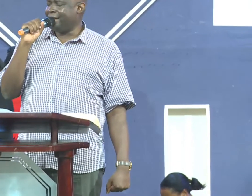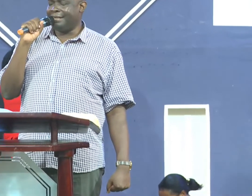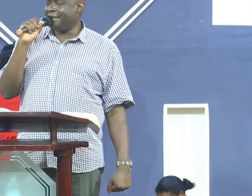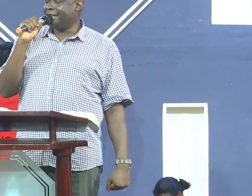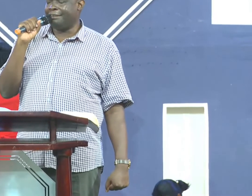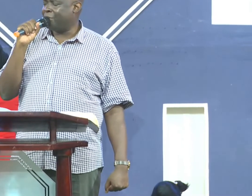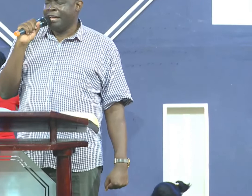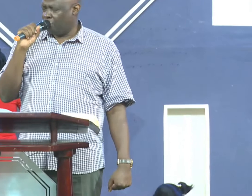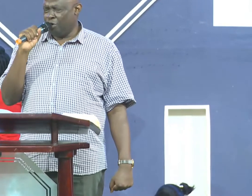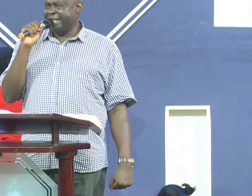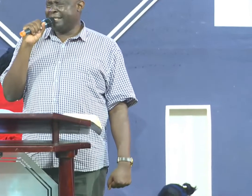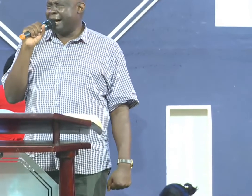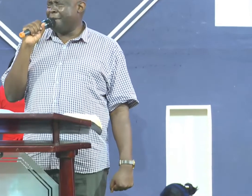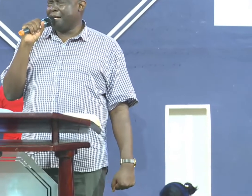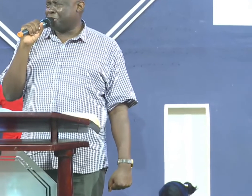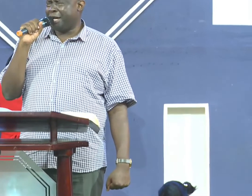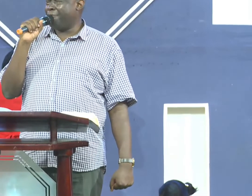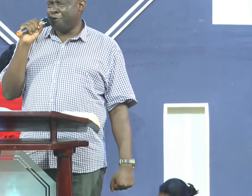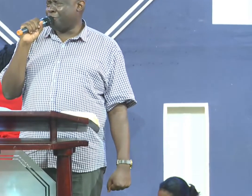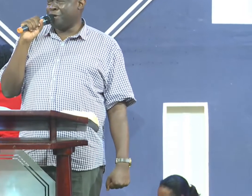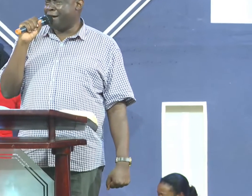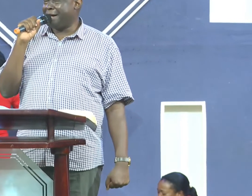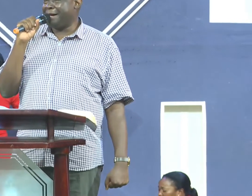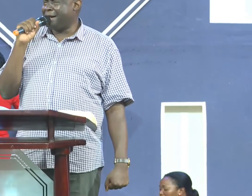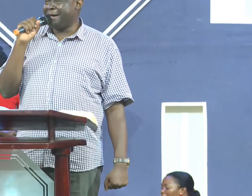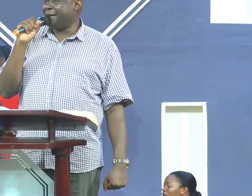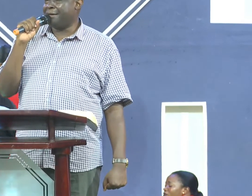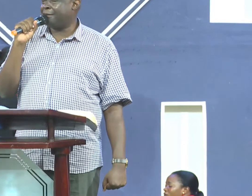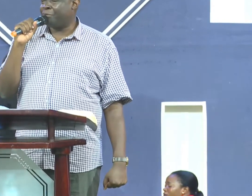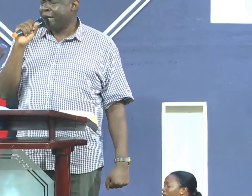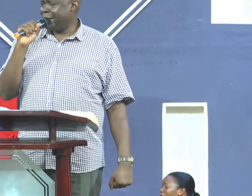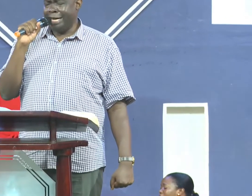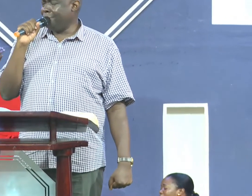biti oleeta amaaso gaffe okulaba